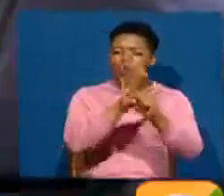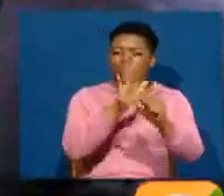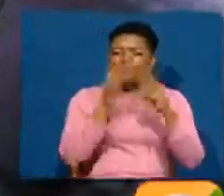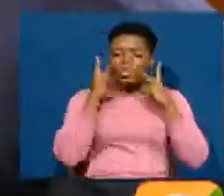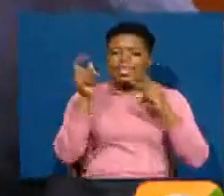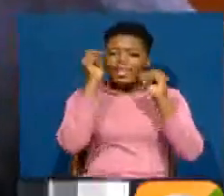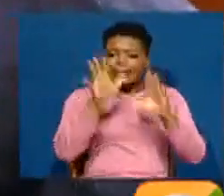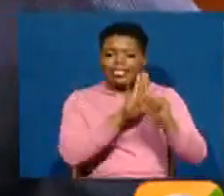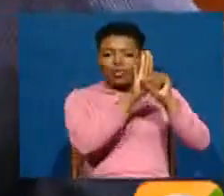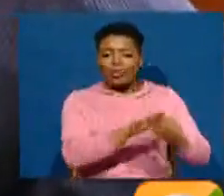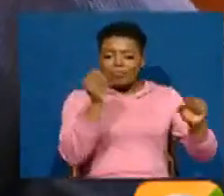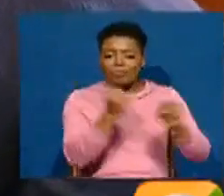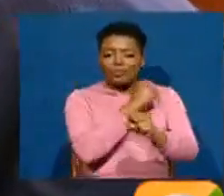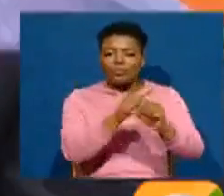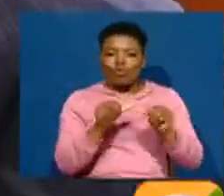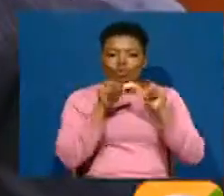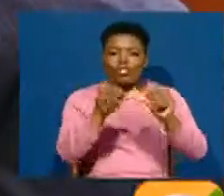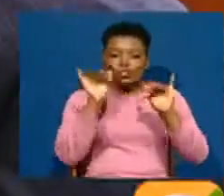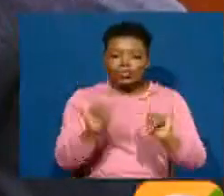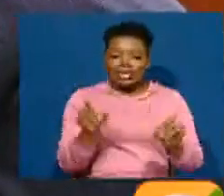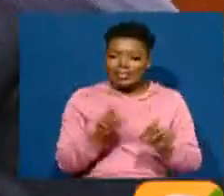It's too bad. We cannot continue living like this. The government